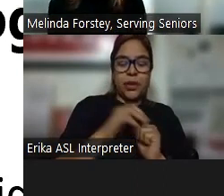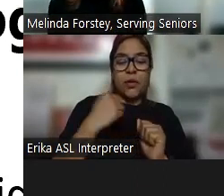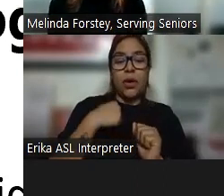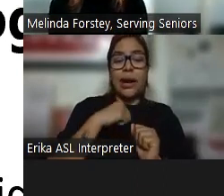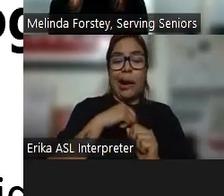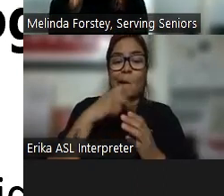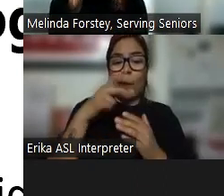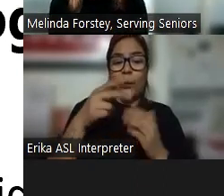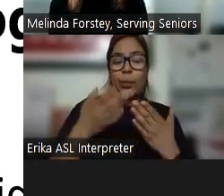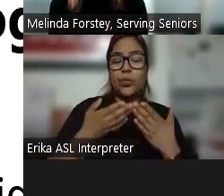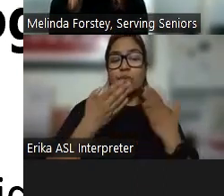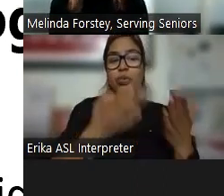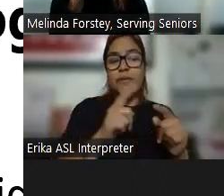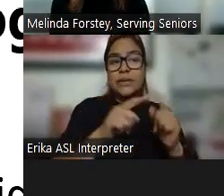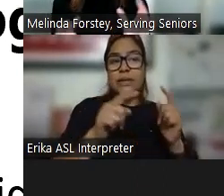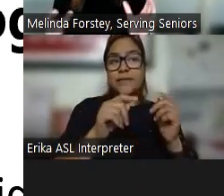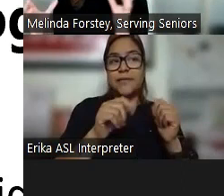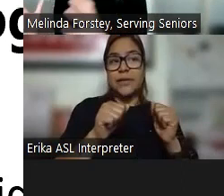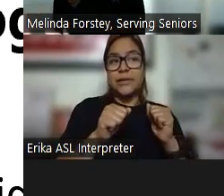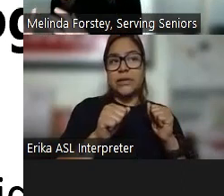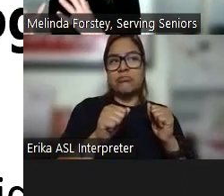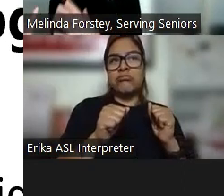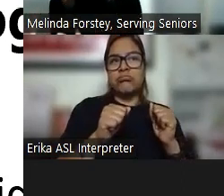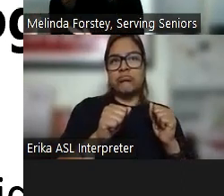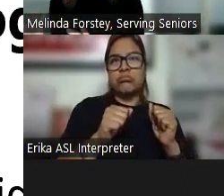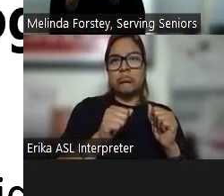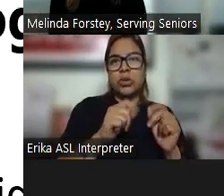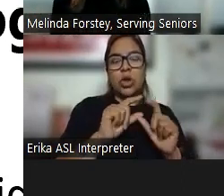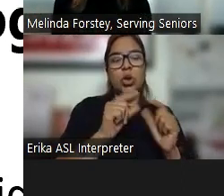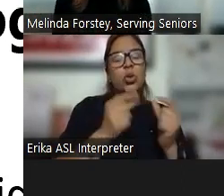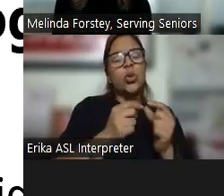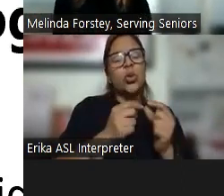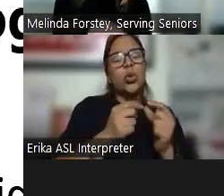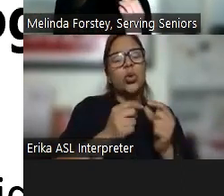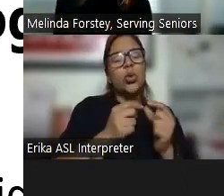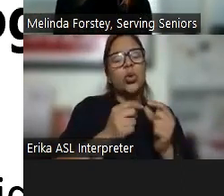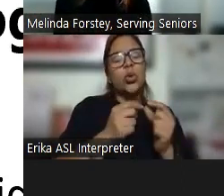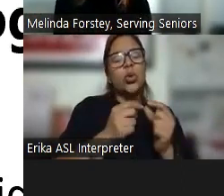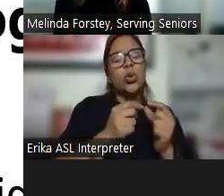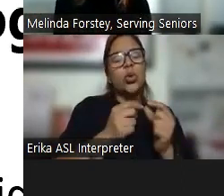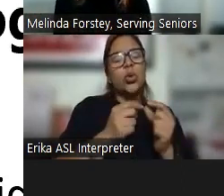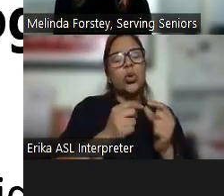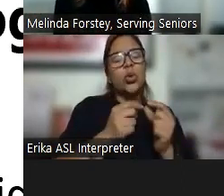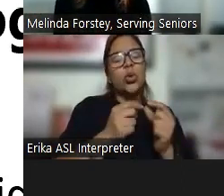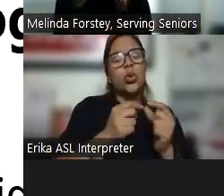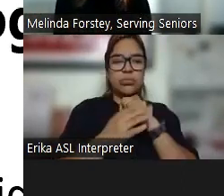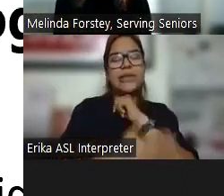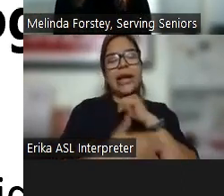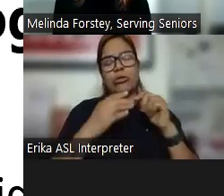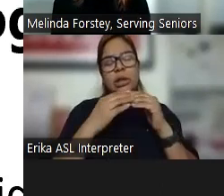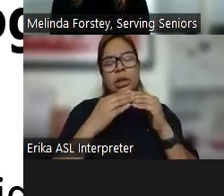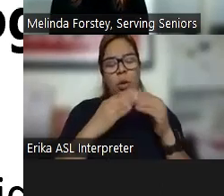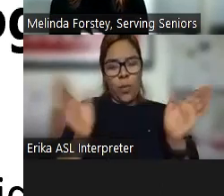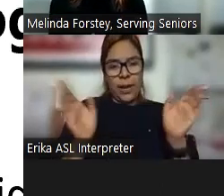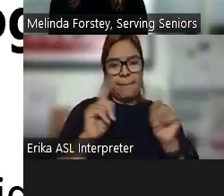San Diego County's program, this is county-wide, but it is prioritizing zip